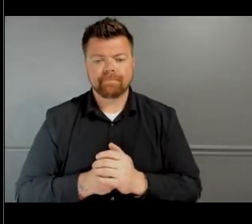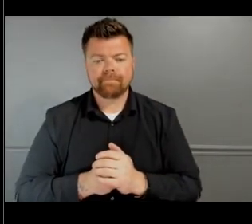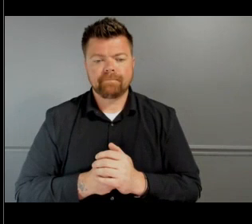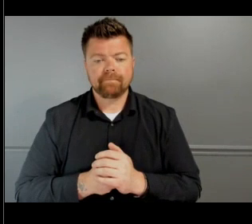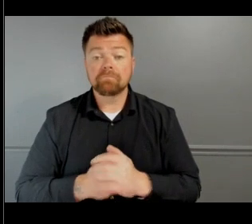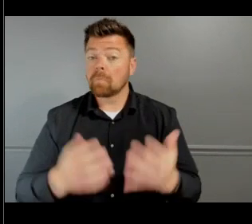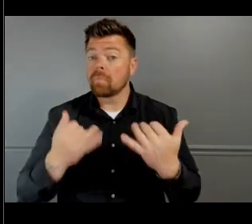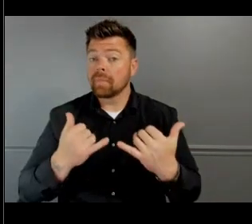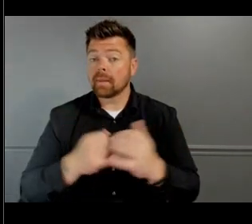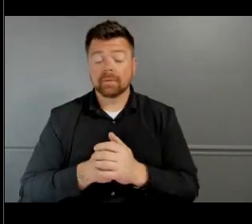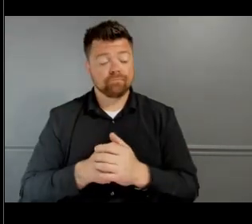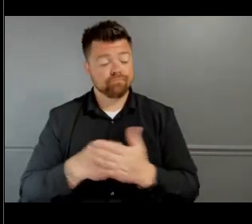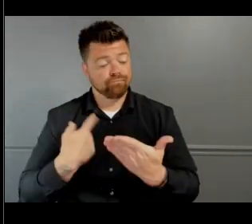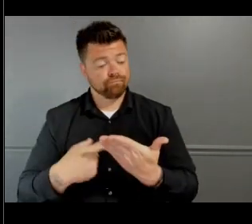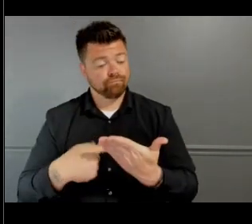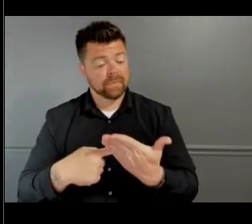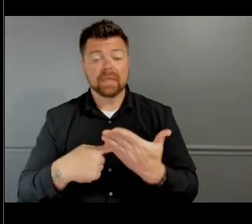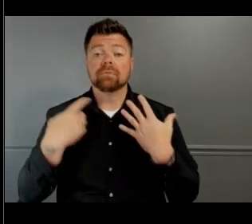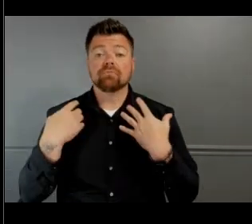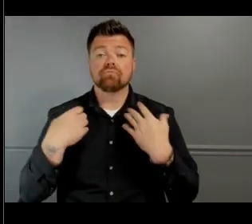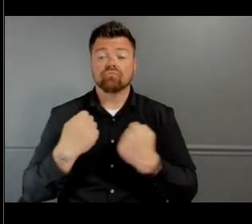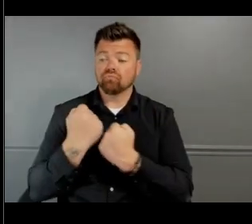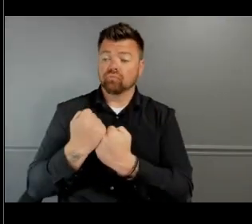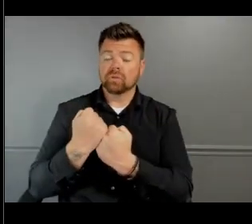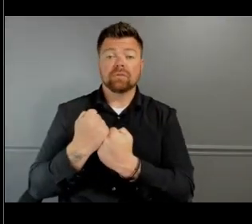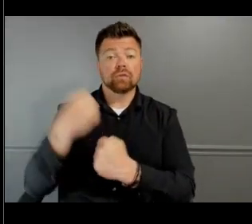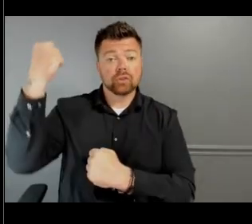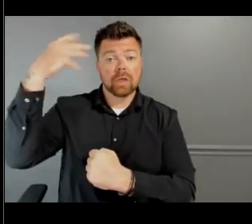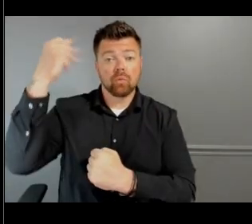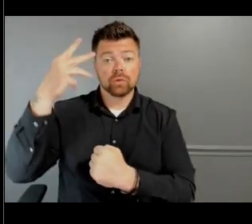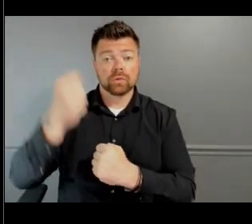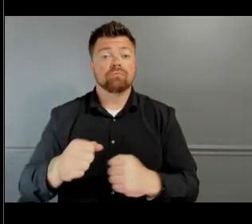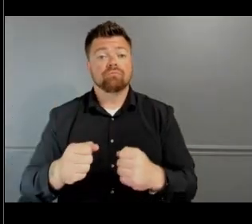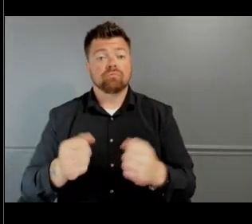Now, let's talk about reinforcing for showers.